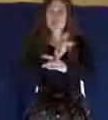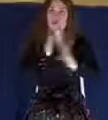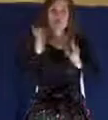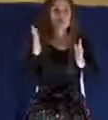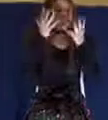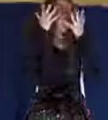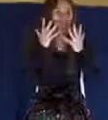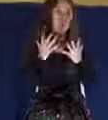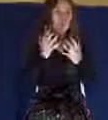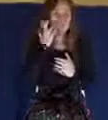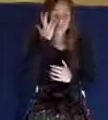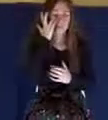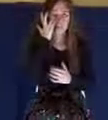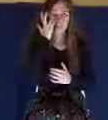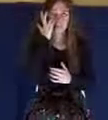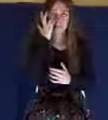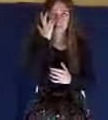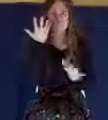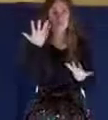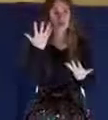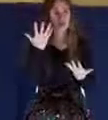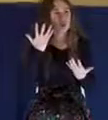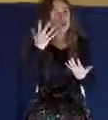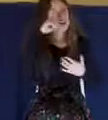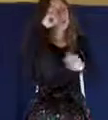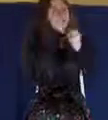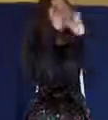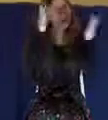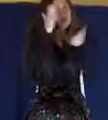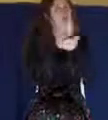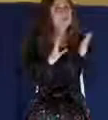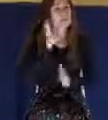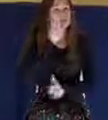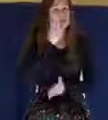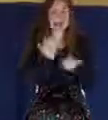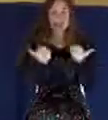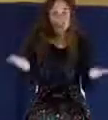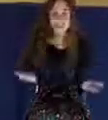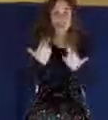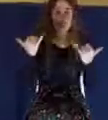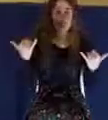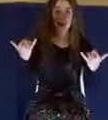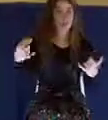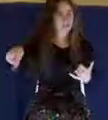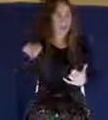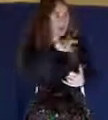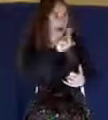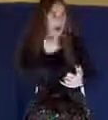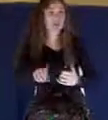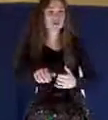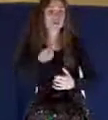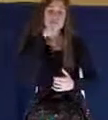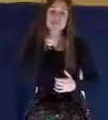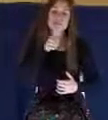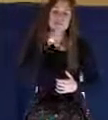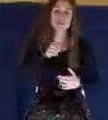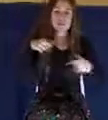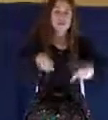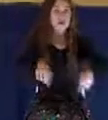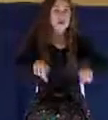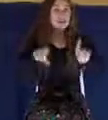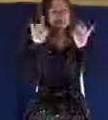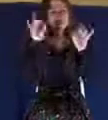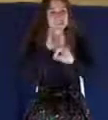Again, we think of our some moms that may be here today, and you've had to persevere through terrible heartaches